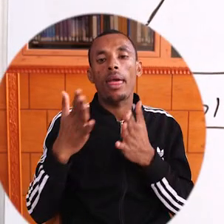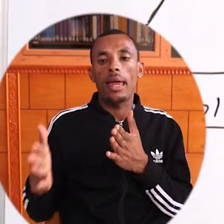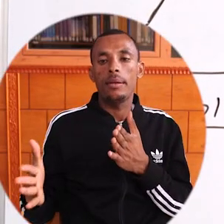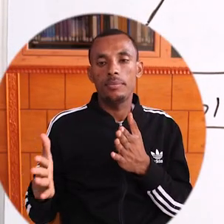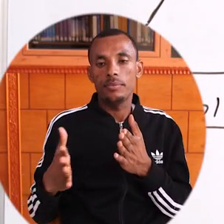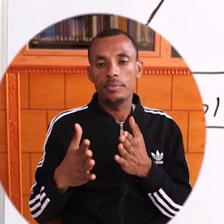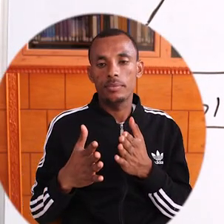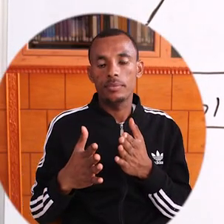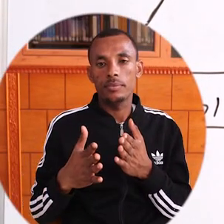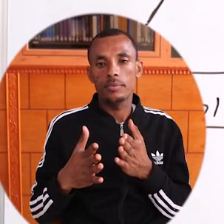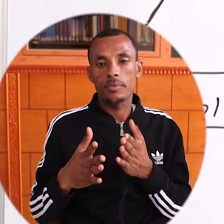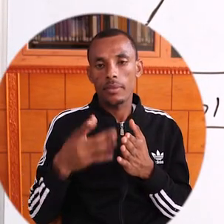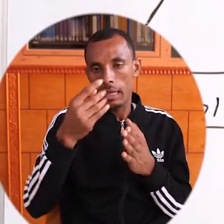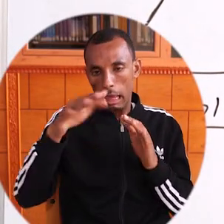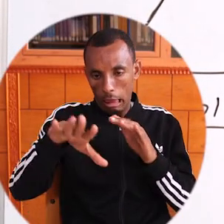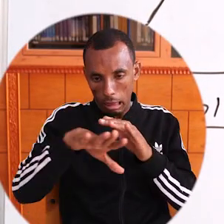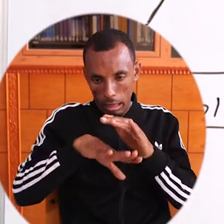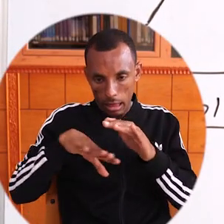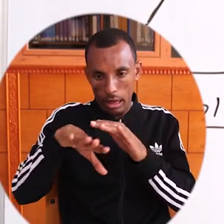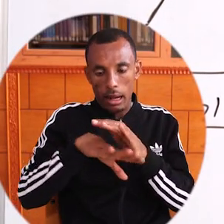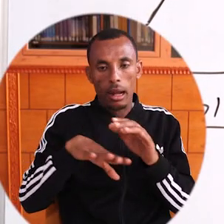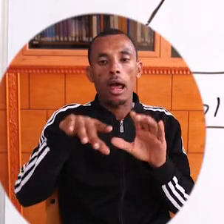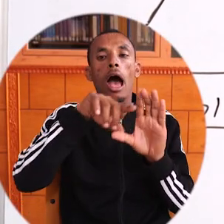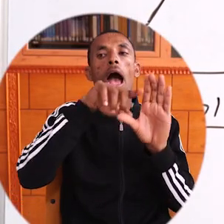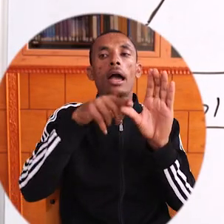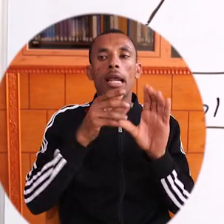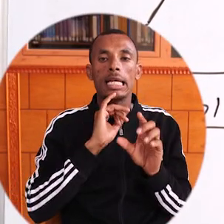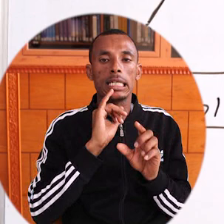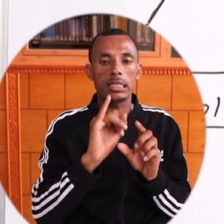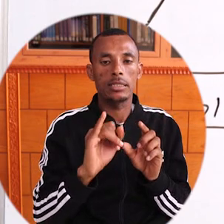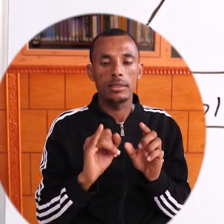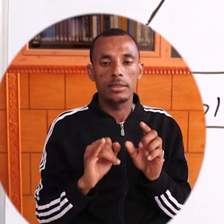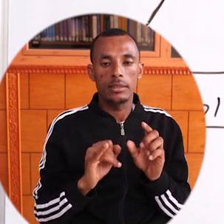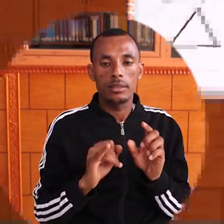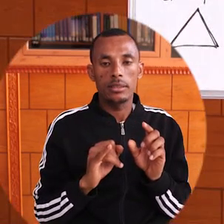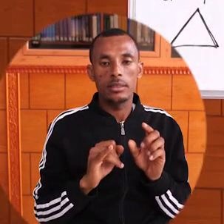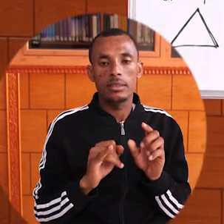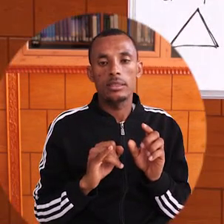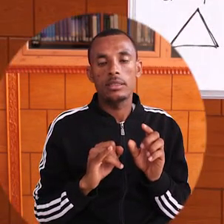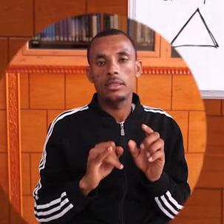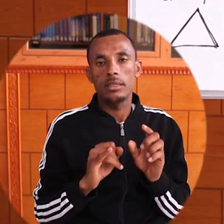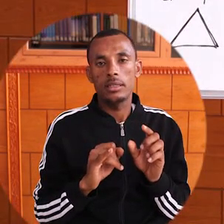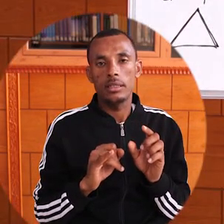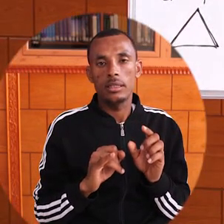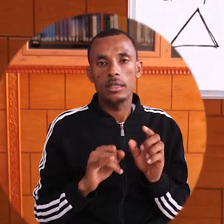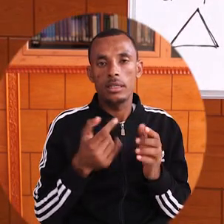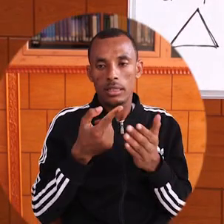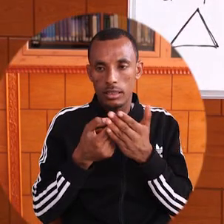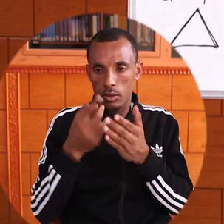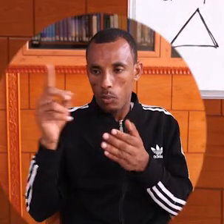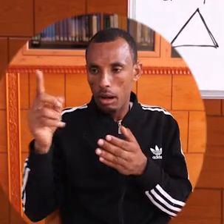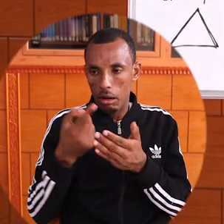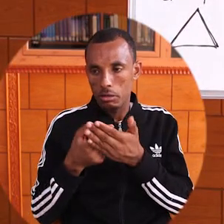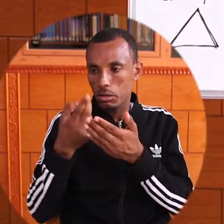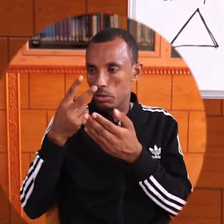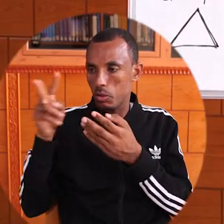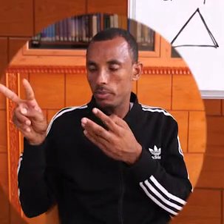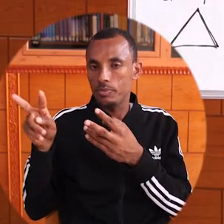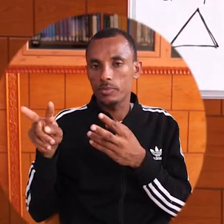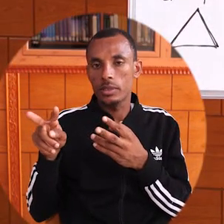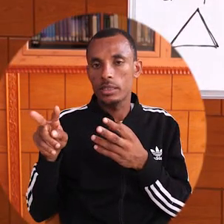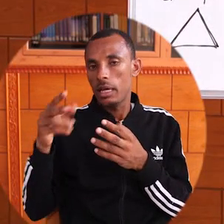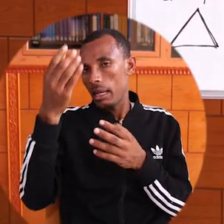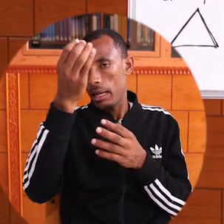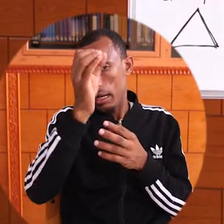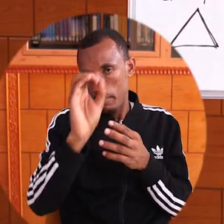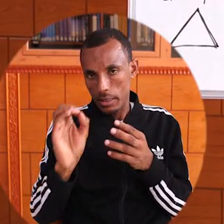So the interior angle of a concave, the given polygon is this one. So the degree measure of